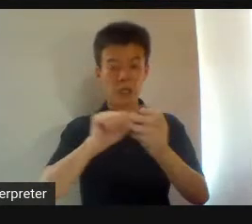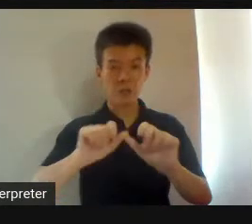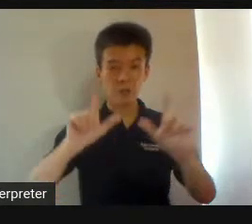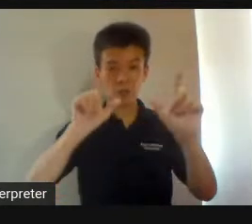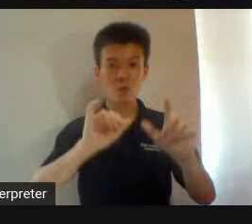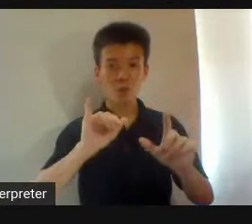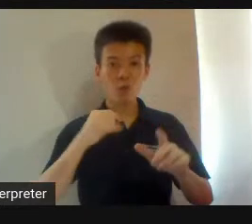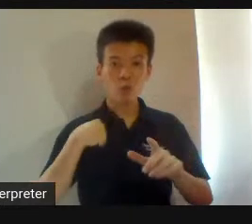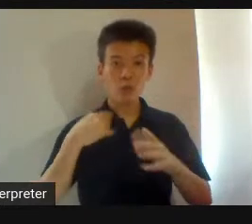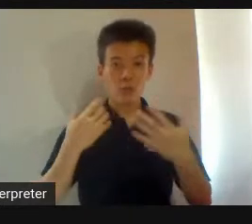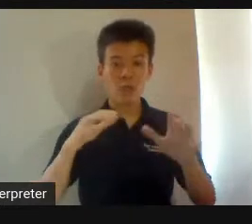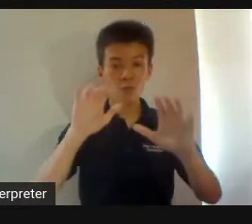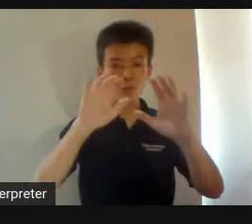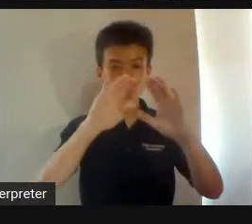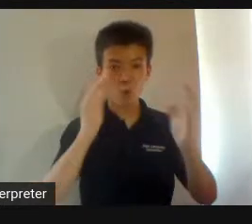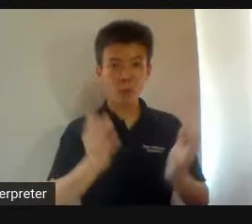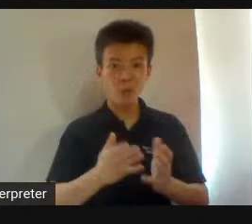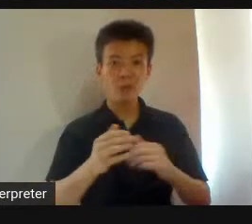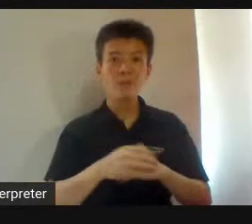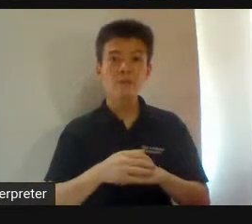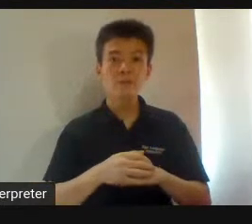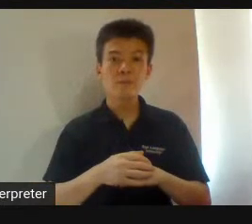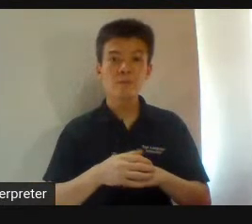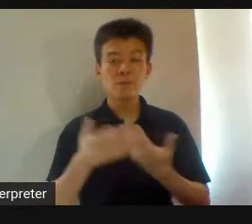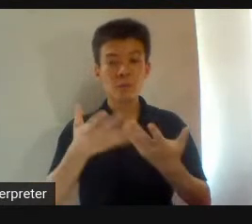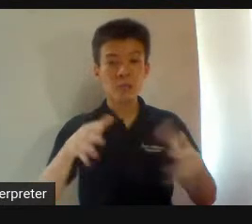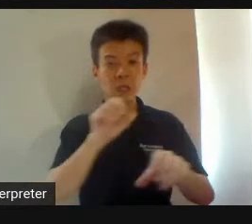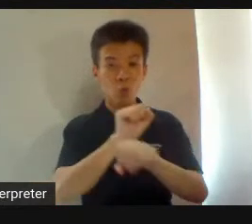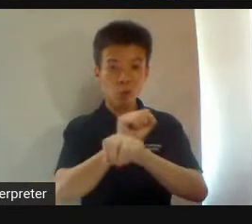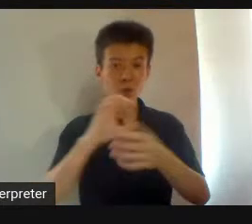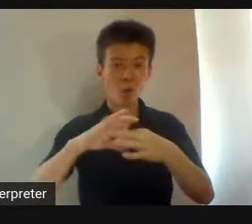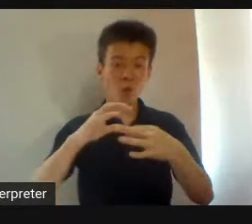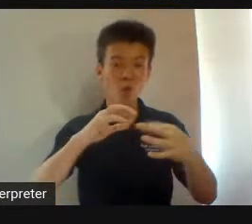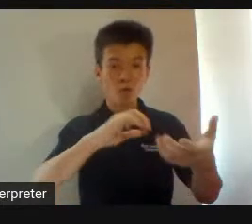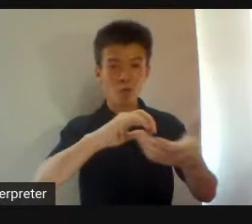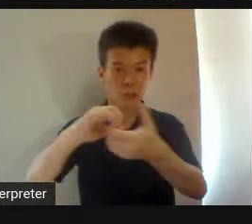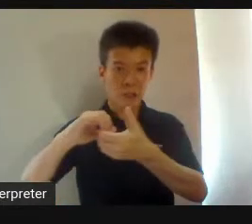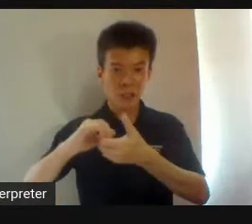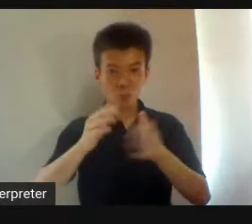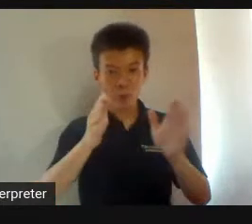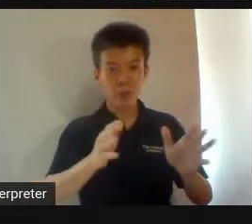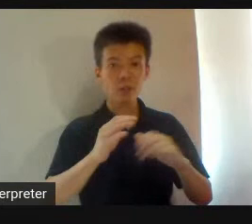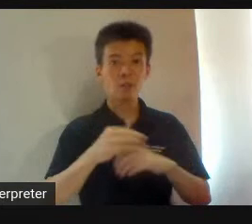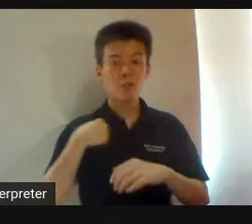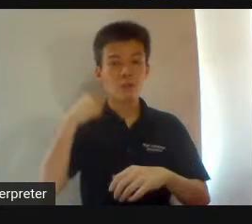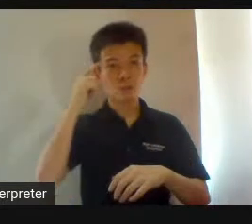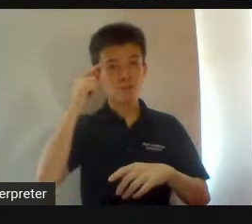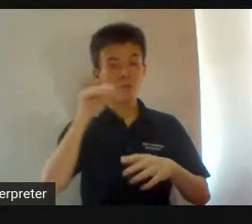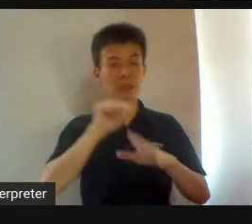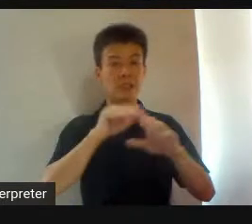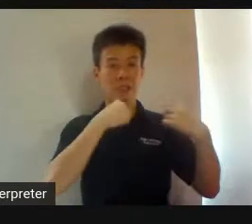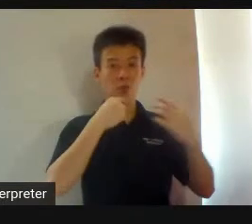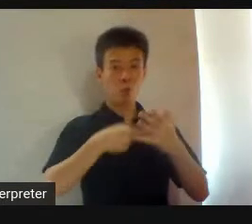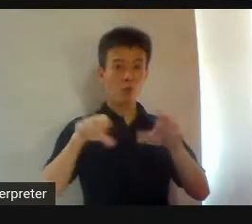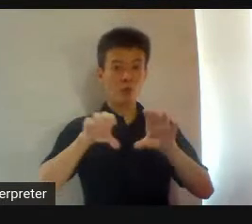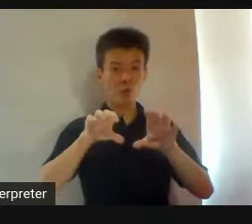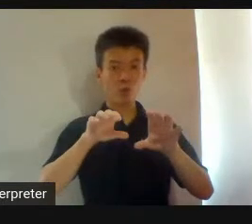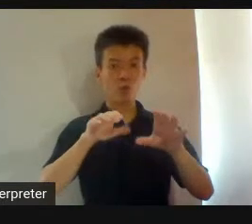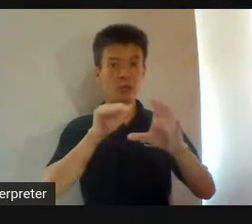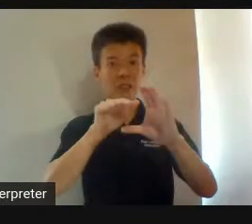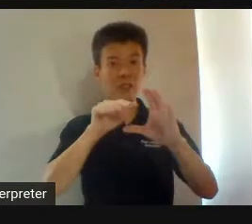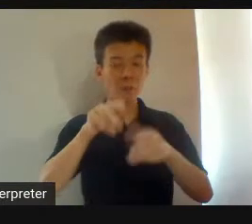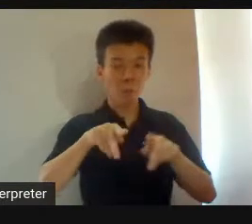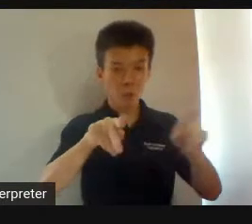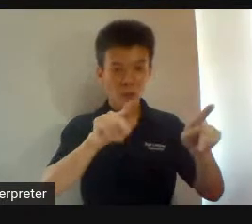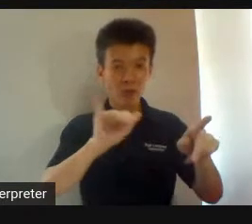also we have a global network of collaborators. And I think at the heart of what we do at Access Path is